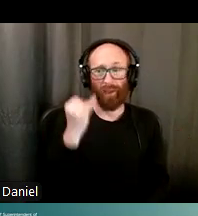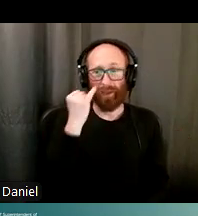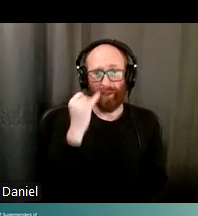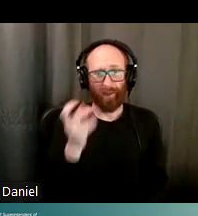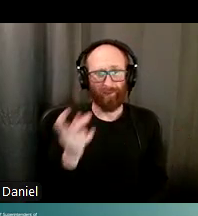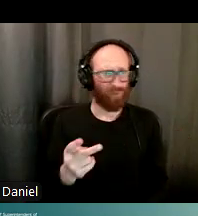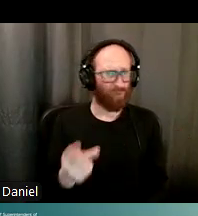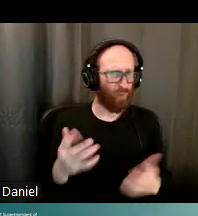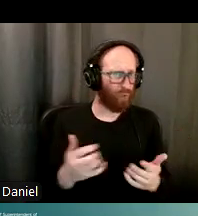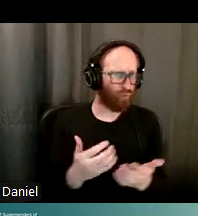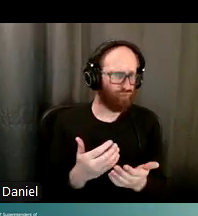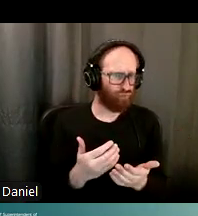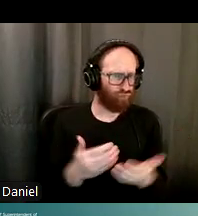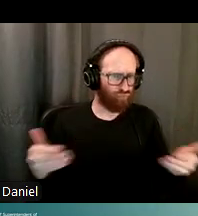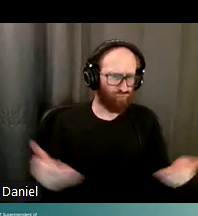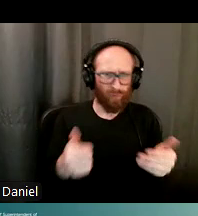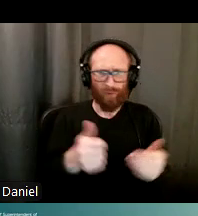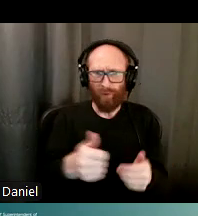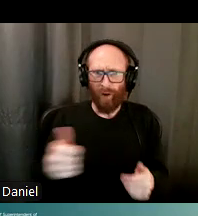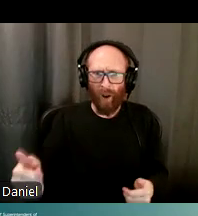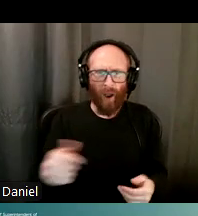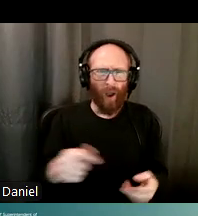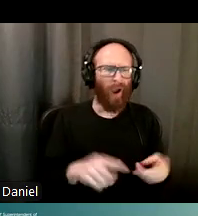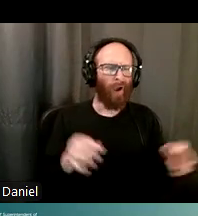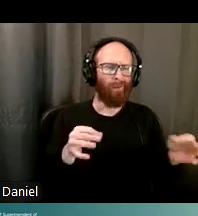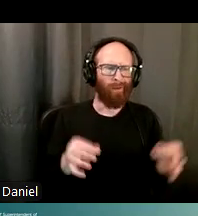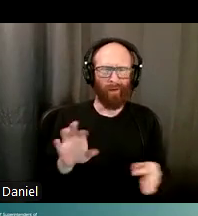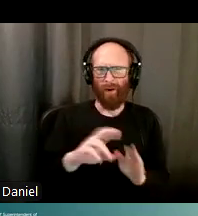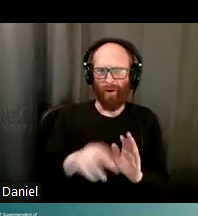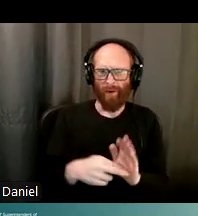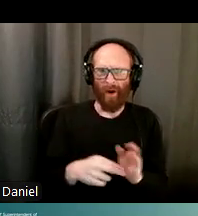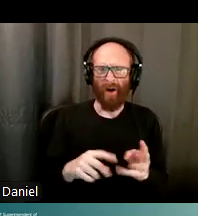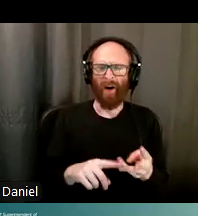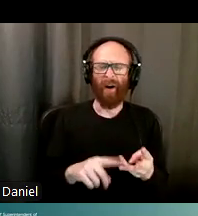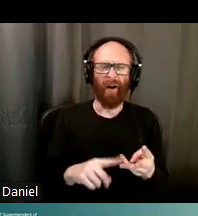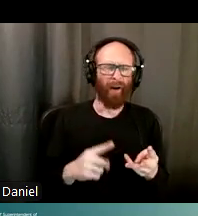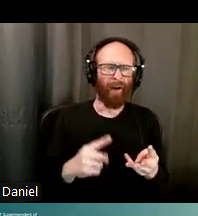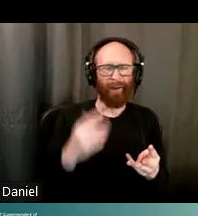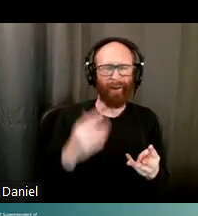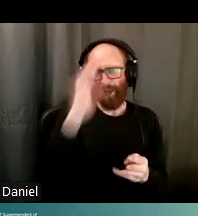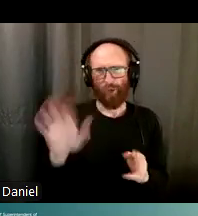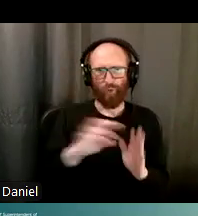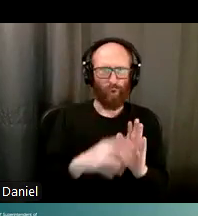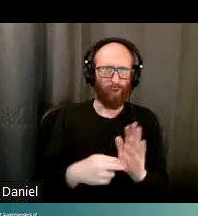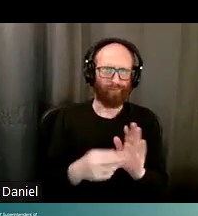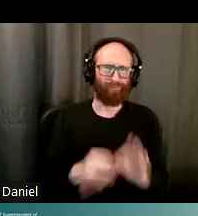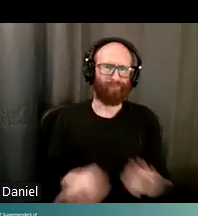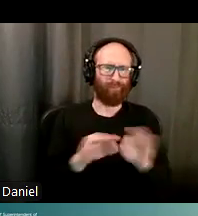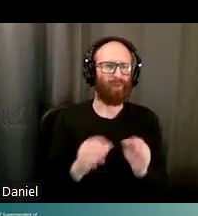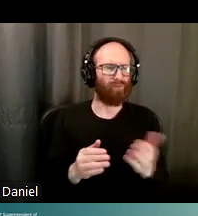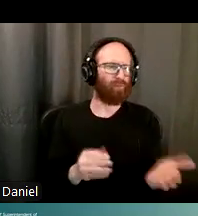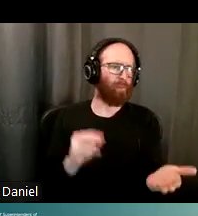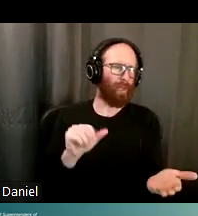introduce yourselves and just tell us a little bit about your role and the importance of your role. And I'll start with Mabel.